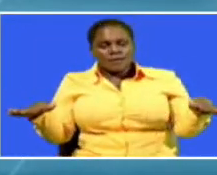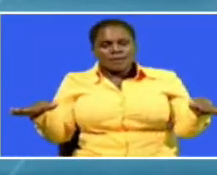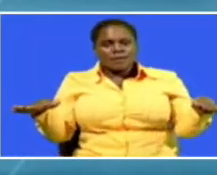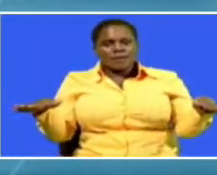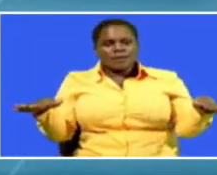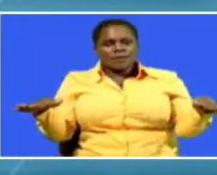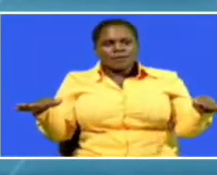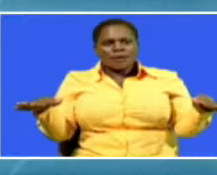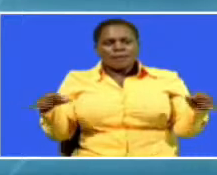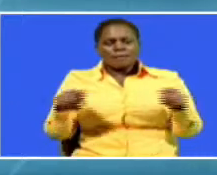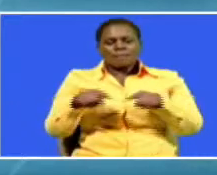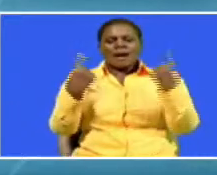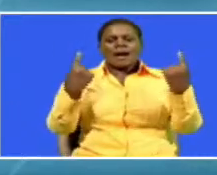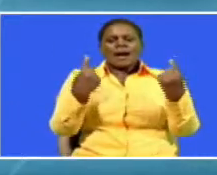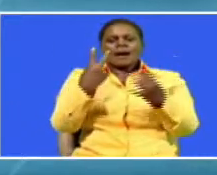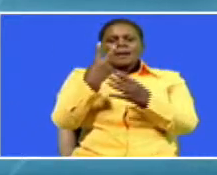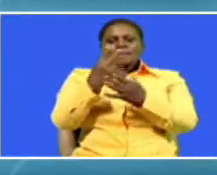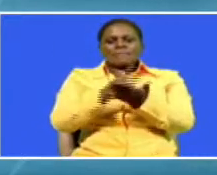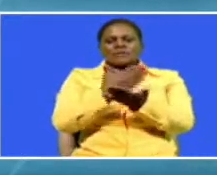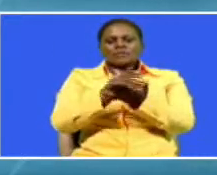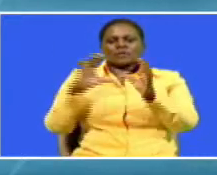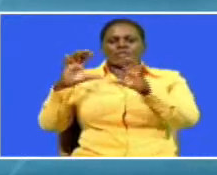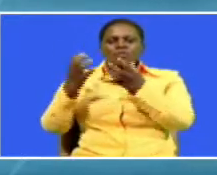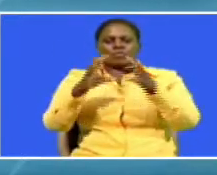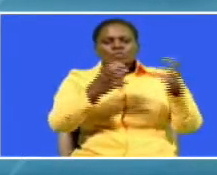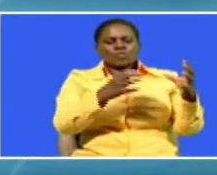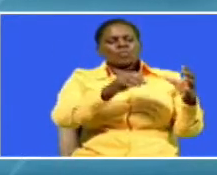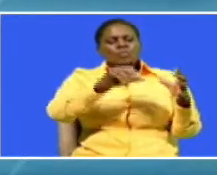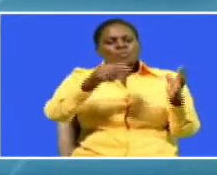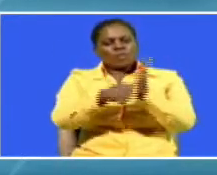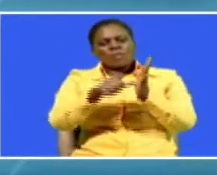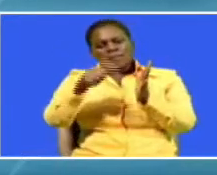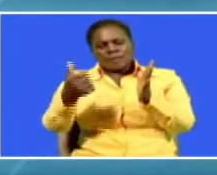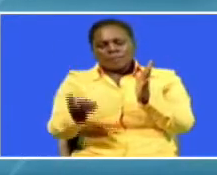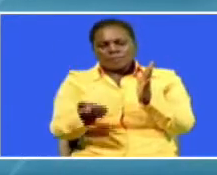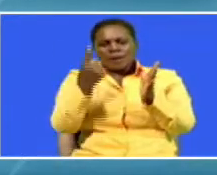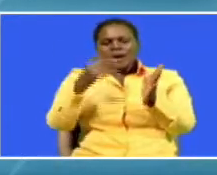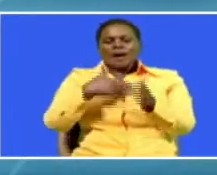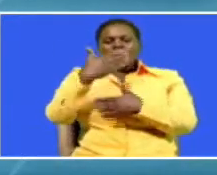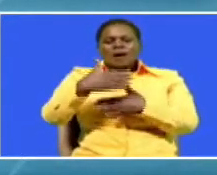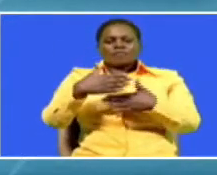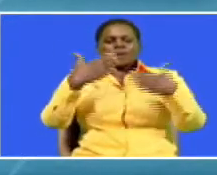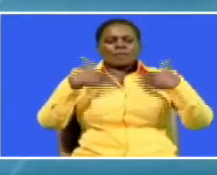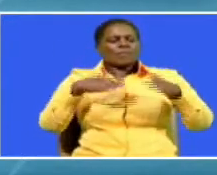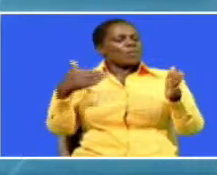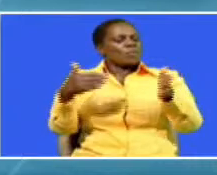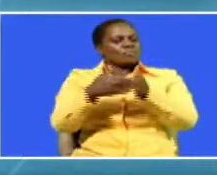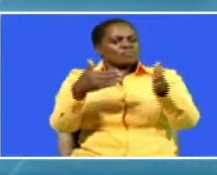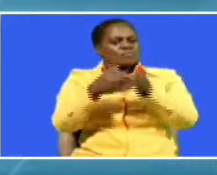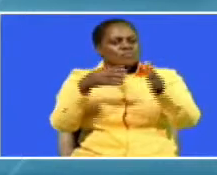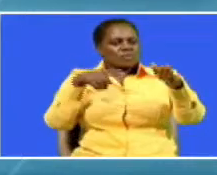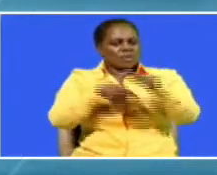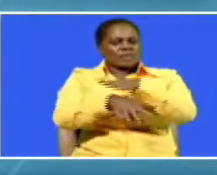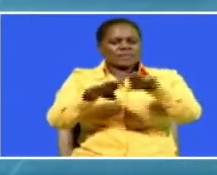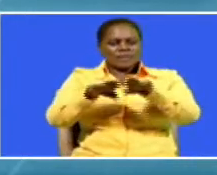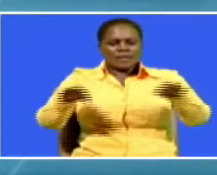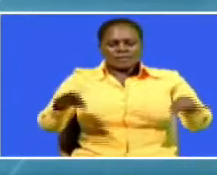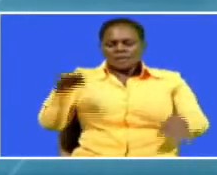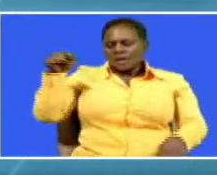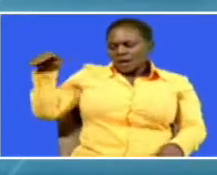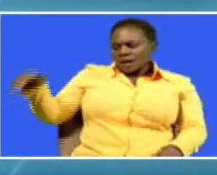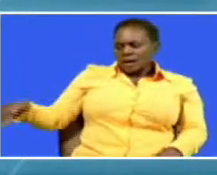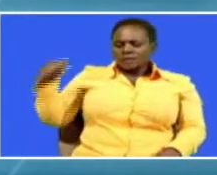another dispute between the two parties is already brewing. This is after the squatters were denied entry to the land earlier